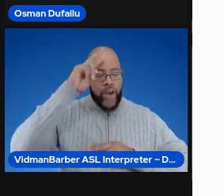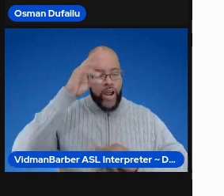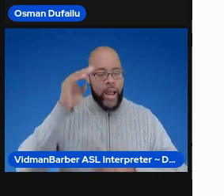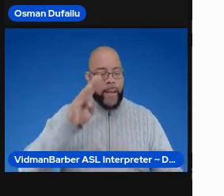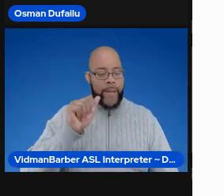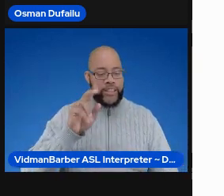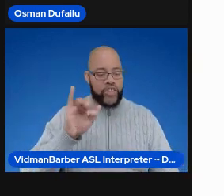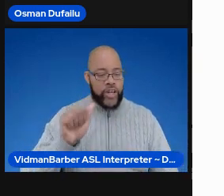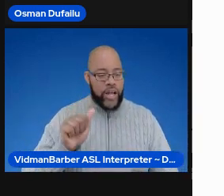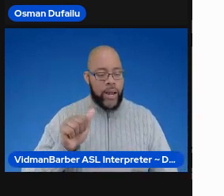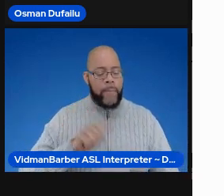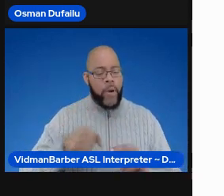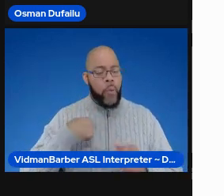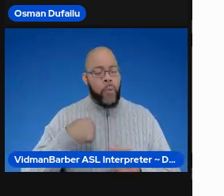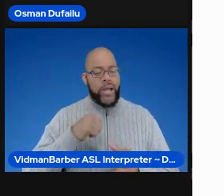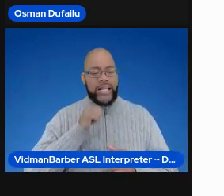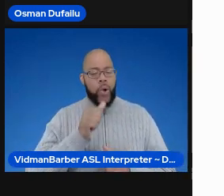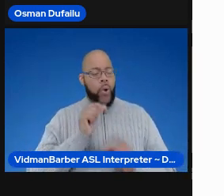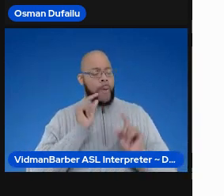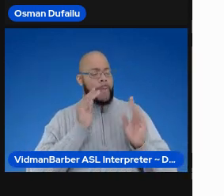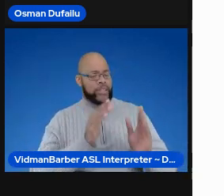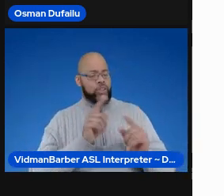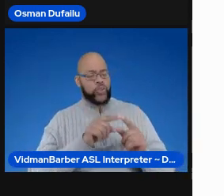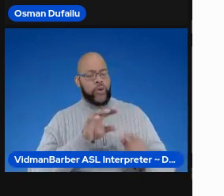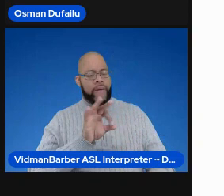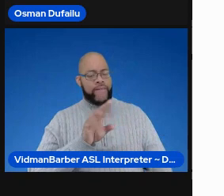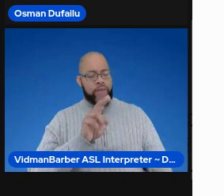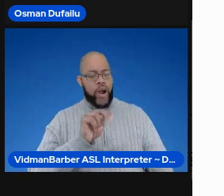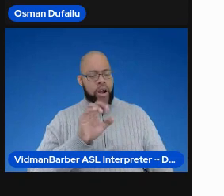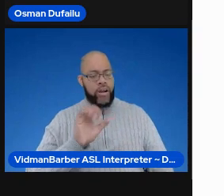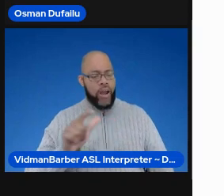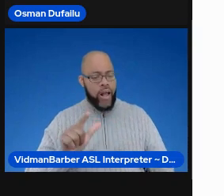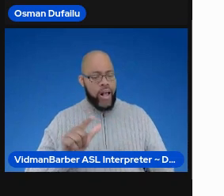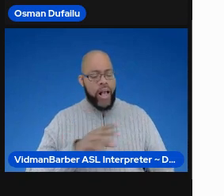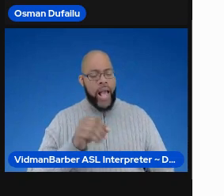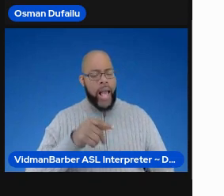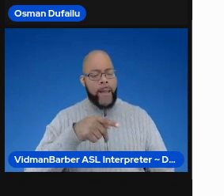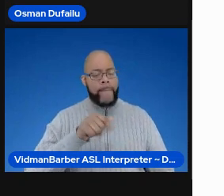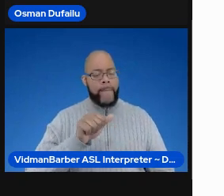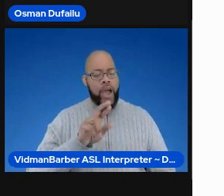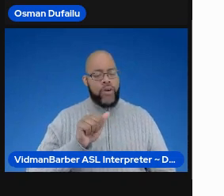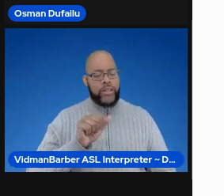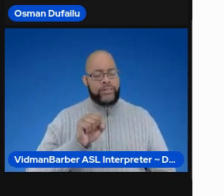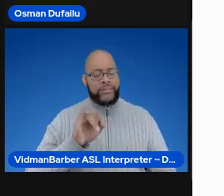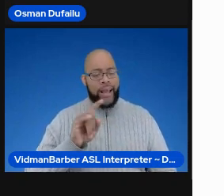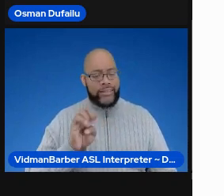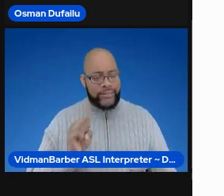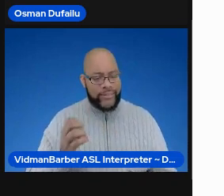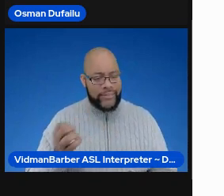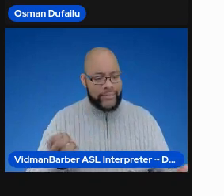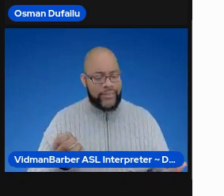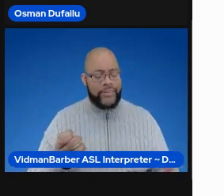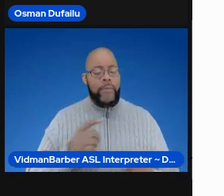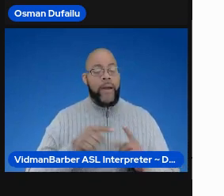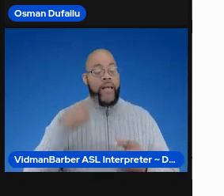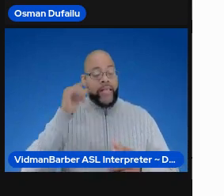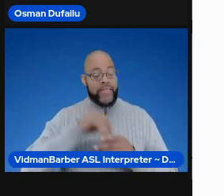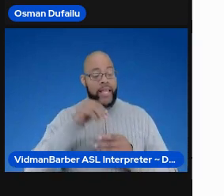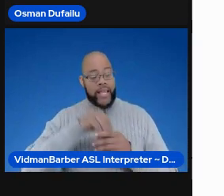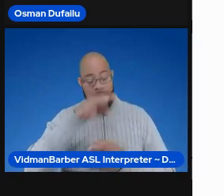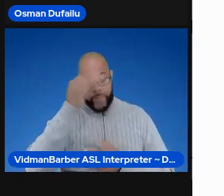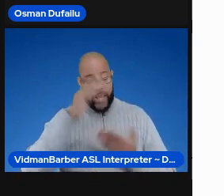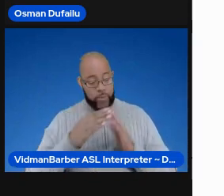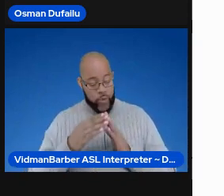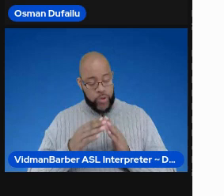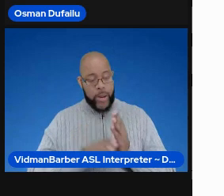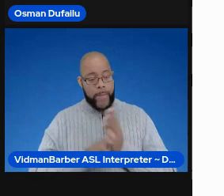paid less attention to fungal and parasitic infection, and I think within the Black and ethnic minority community, it